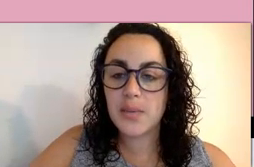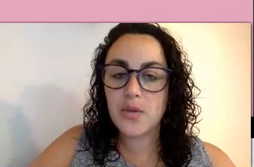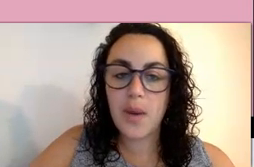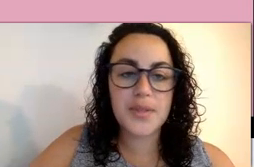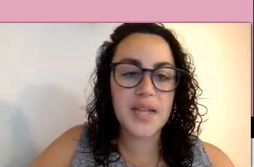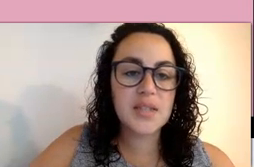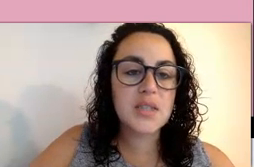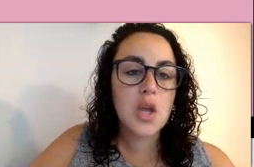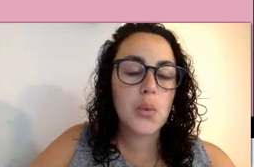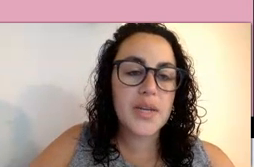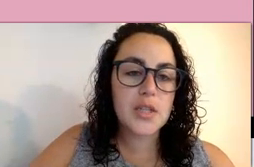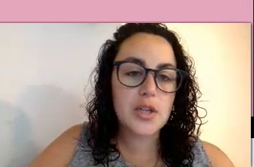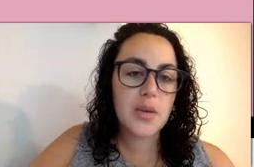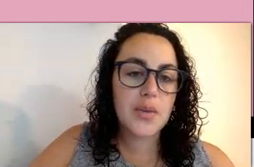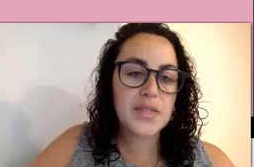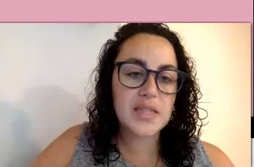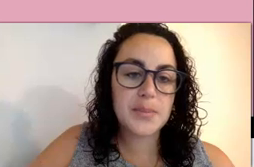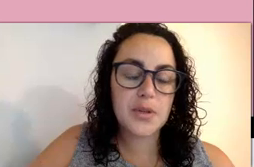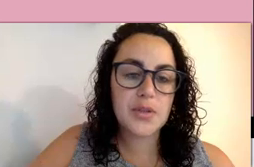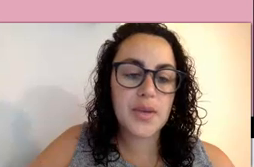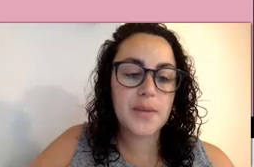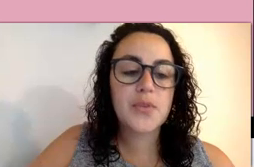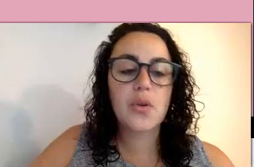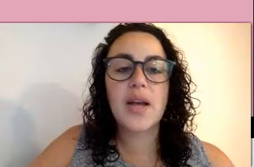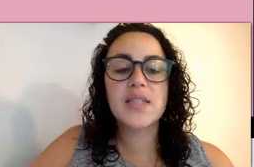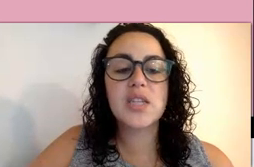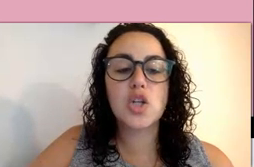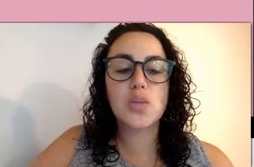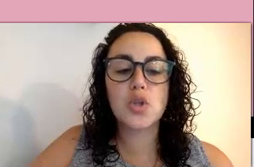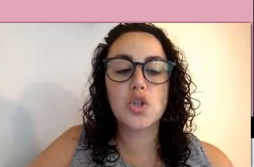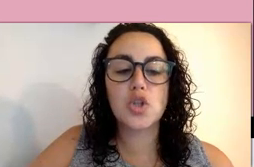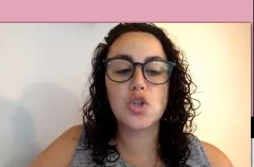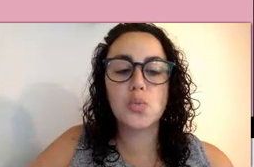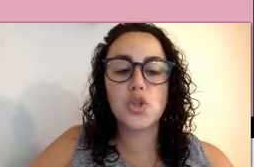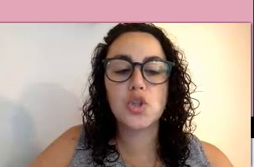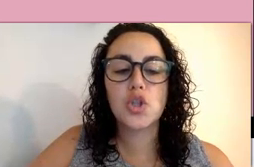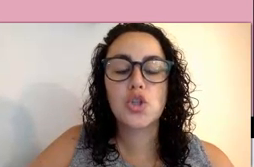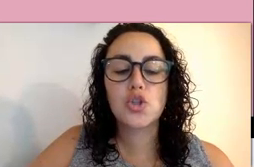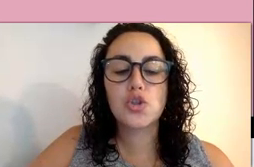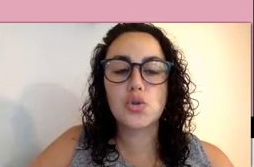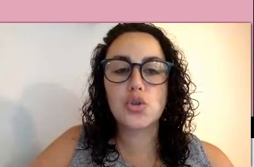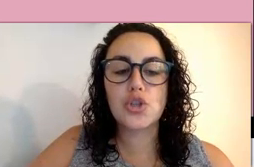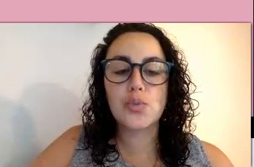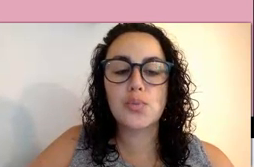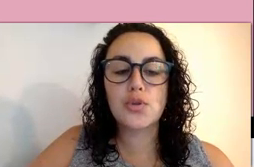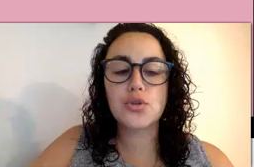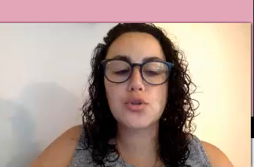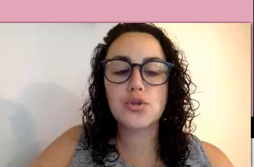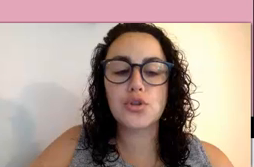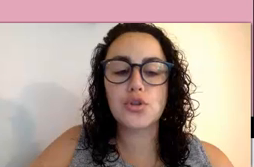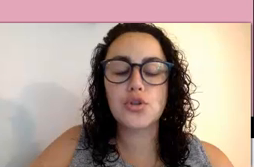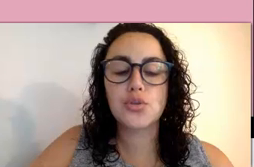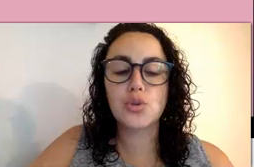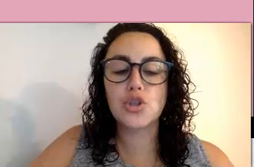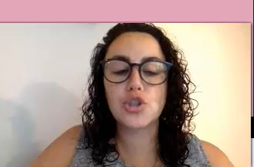that W represents, we need to look at what these lips are doing. So I see her lips are a little bit closed, a little bit pursed